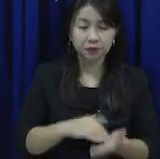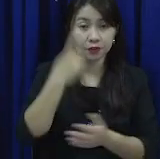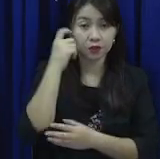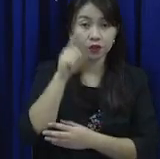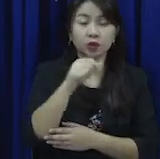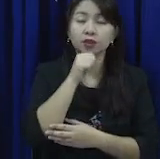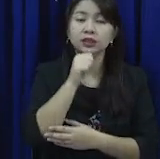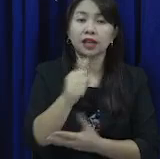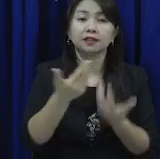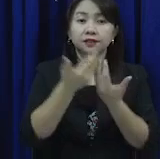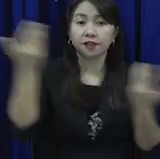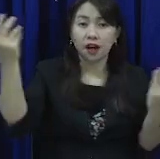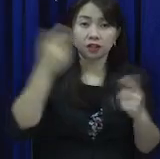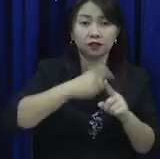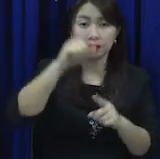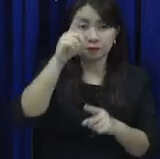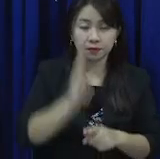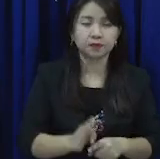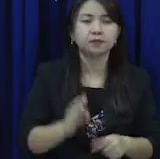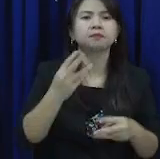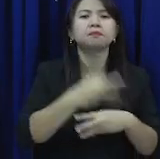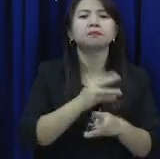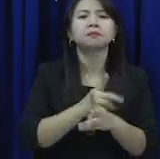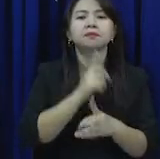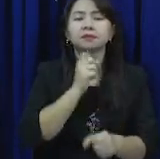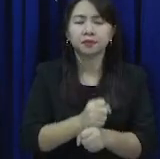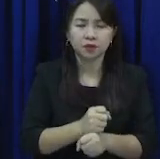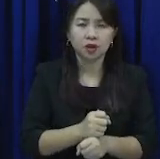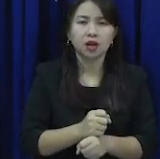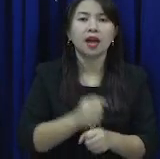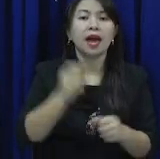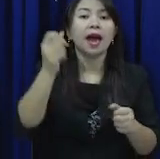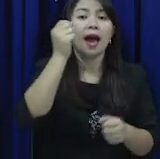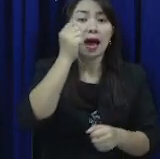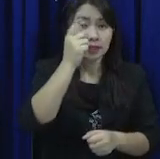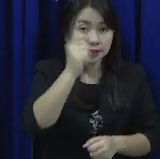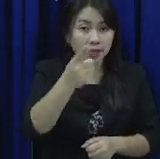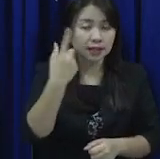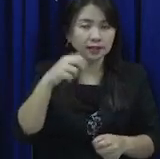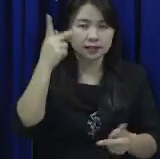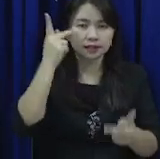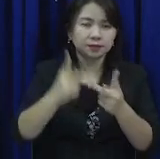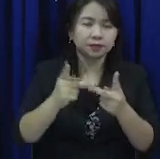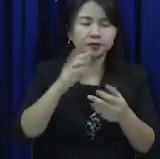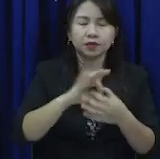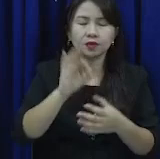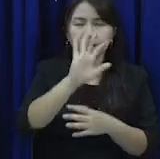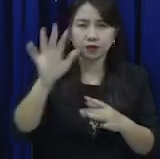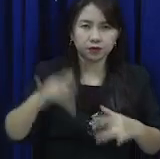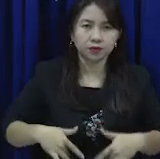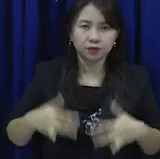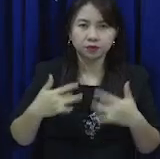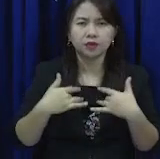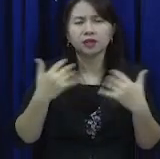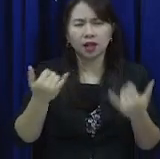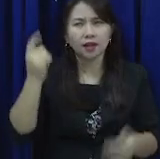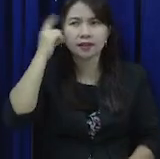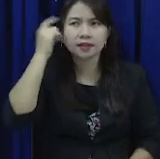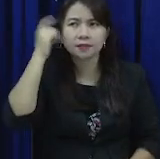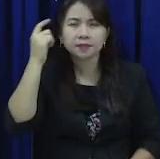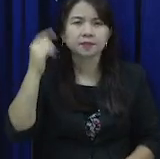Diyos You have to make it sure number one understand the purpose of your life balikan mo sariwain mo Anong purpose ng buhay